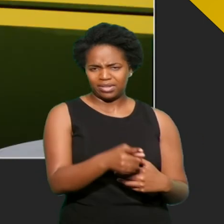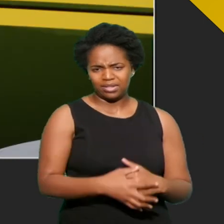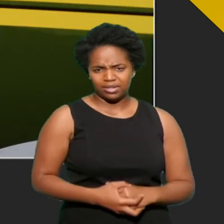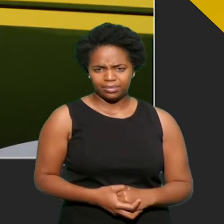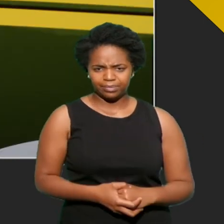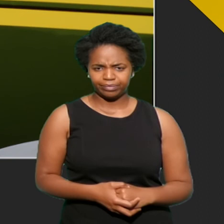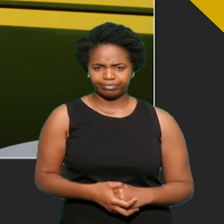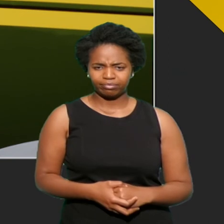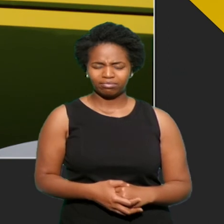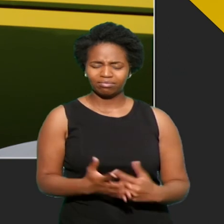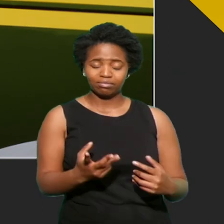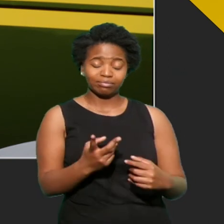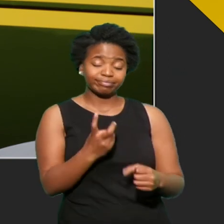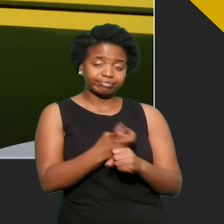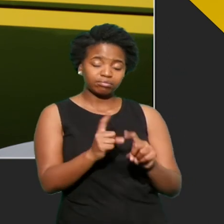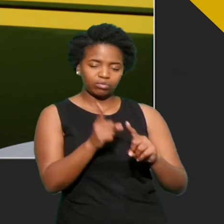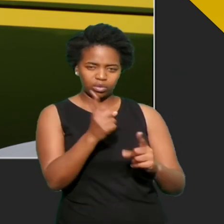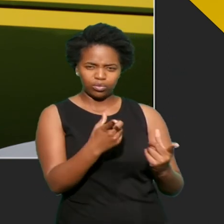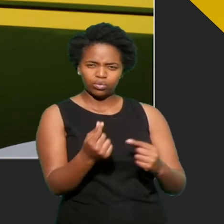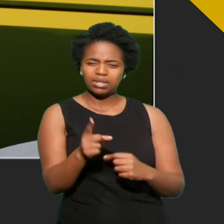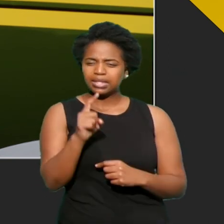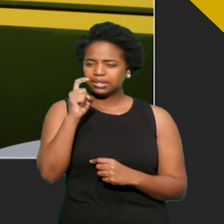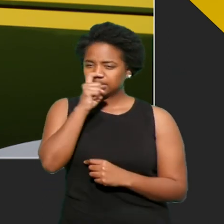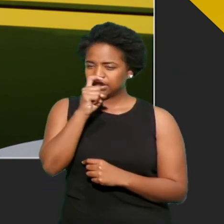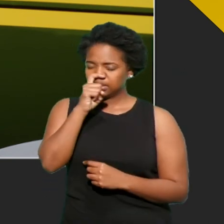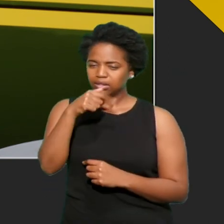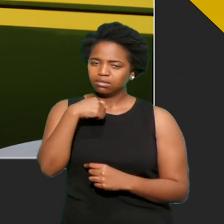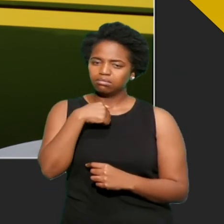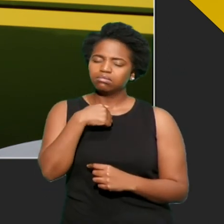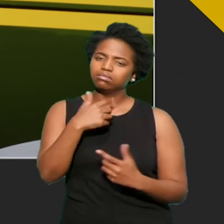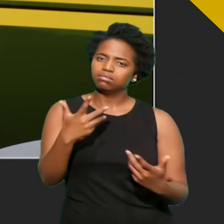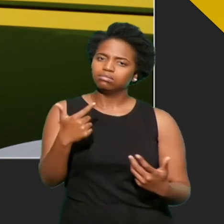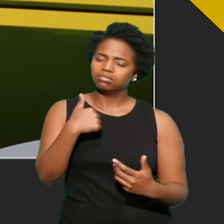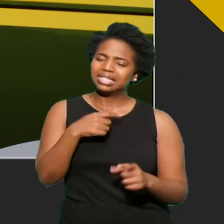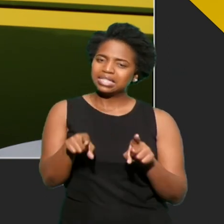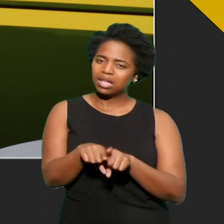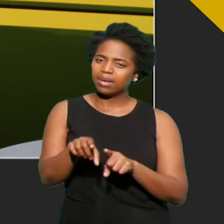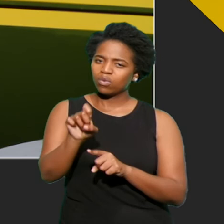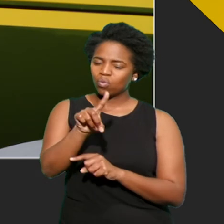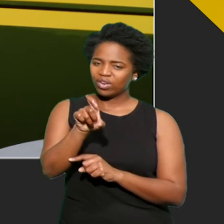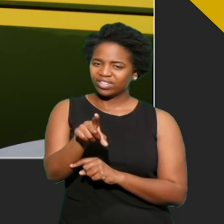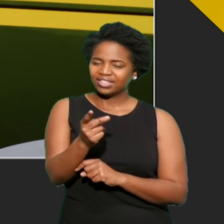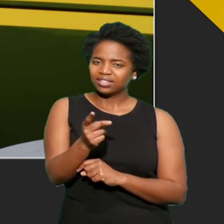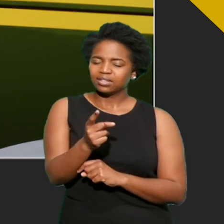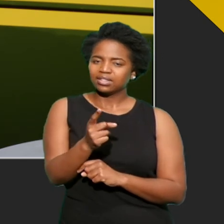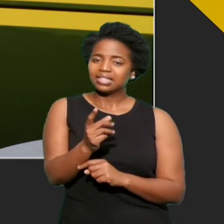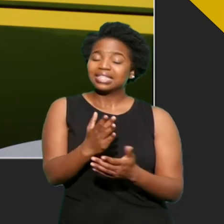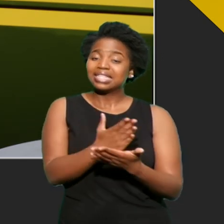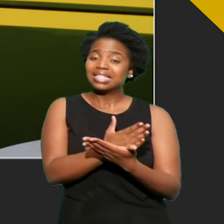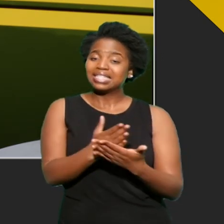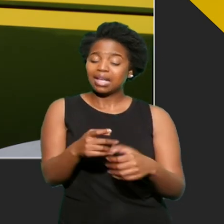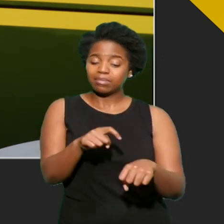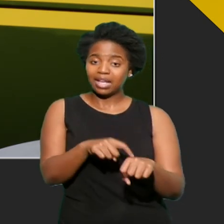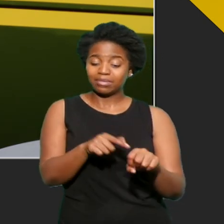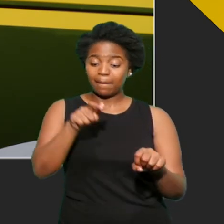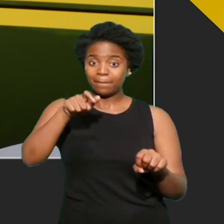it's complicated, but yeah. Yes, it's Nxumalo. Ibuyisa futhi the same question that probably comes in to say sometimes the